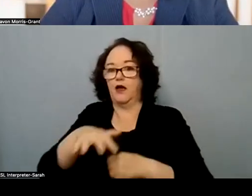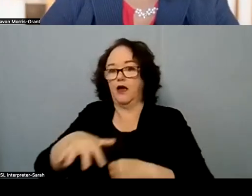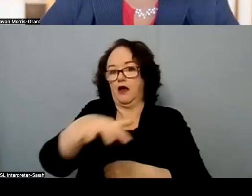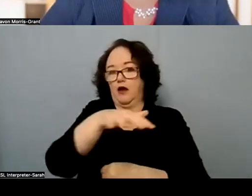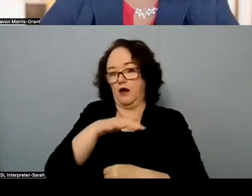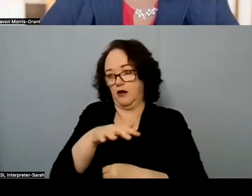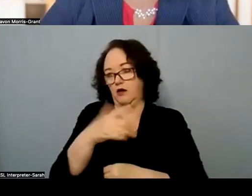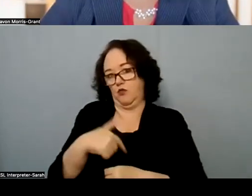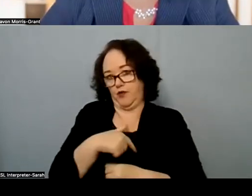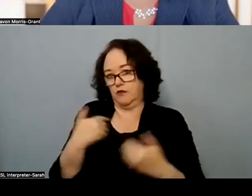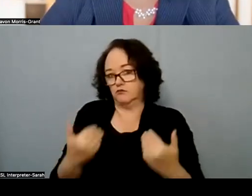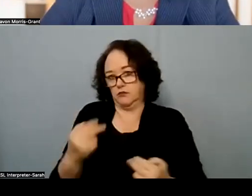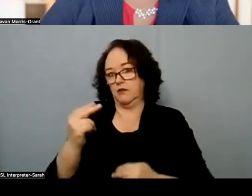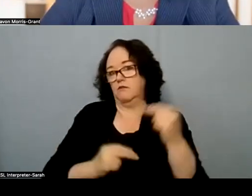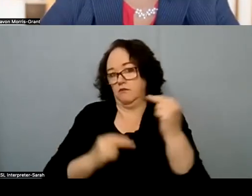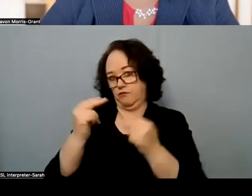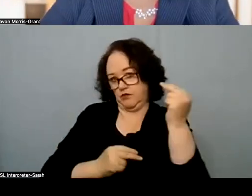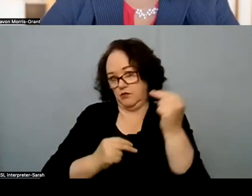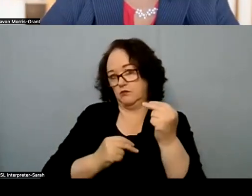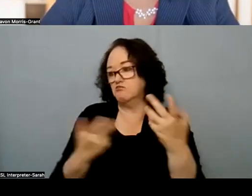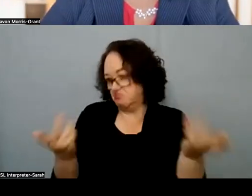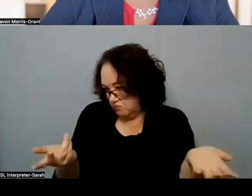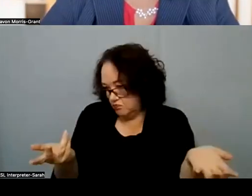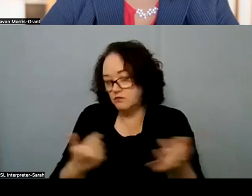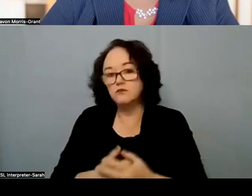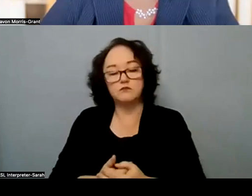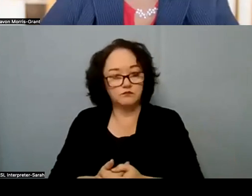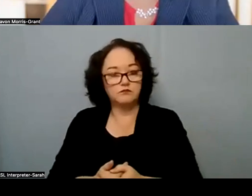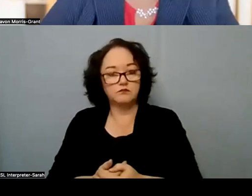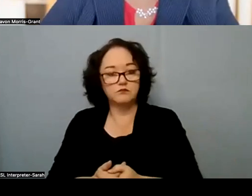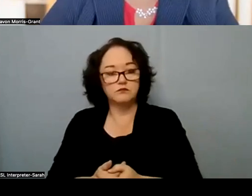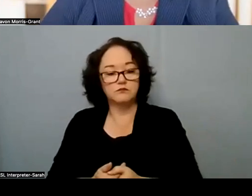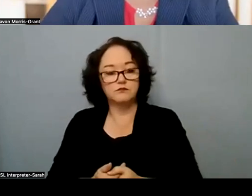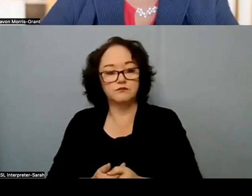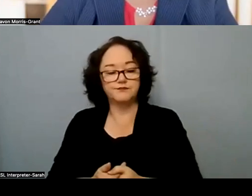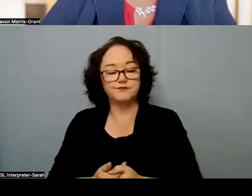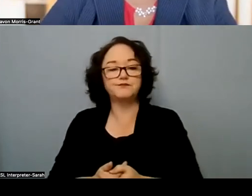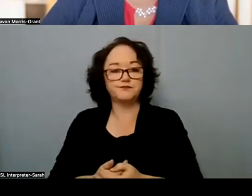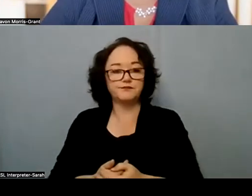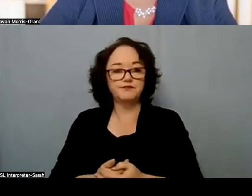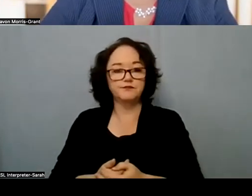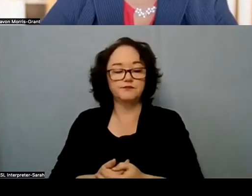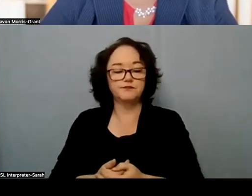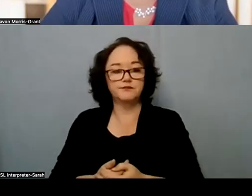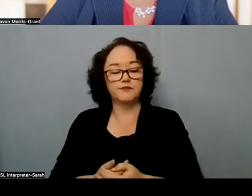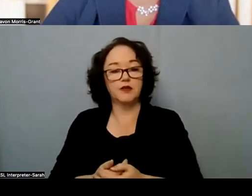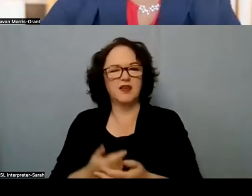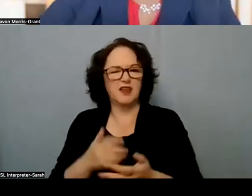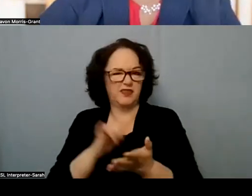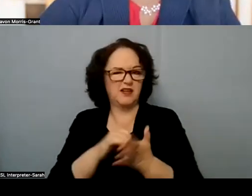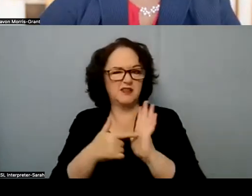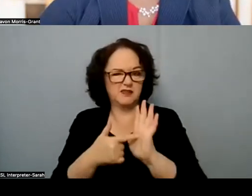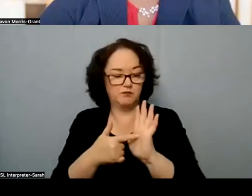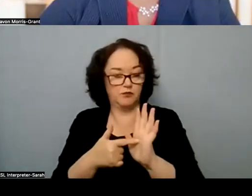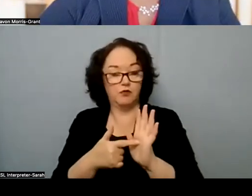I think that in some ways, that was an example of how it wasn't necessarily first received well.